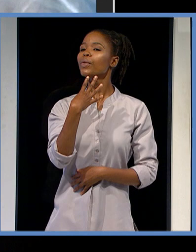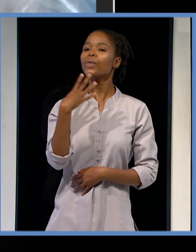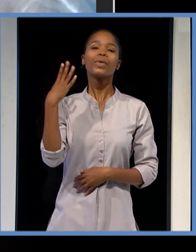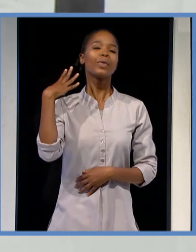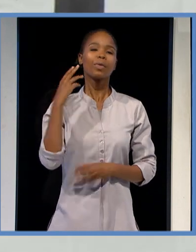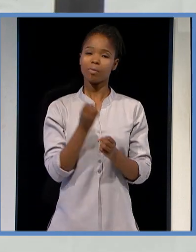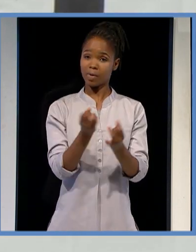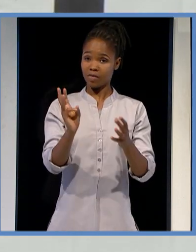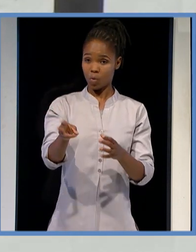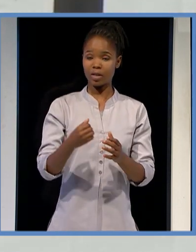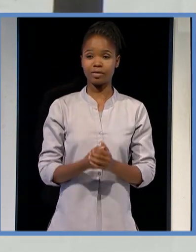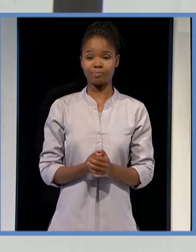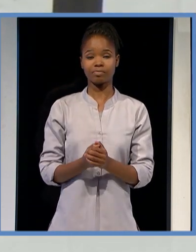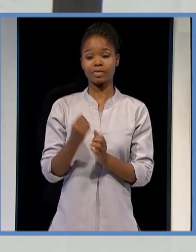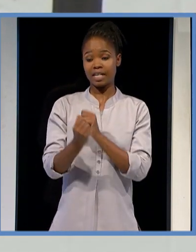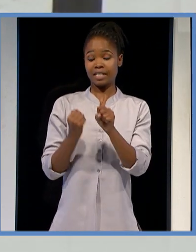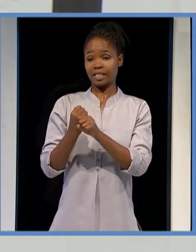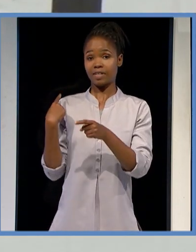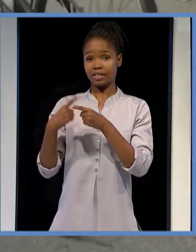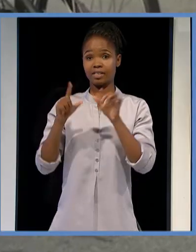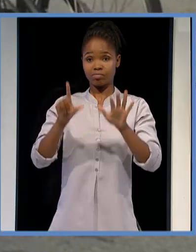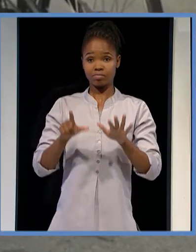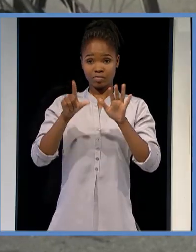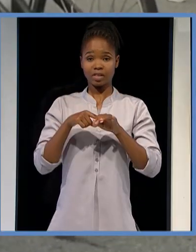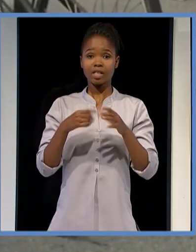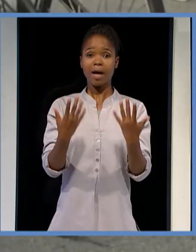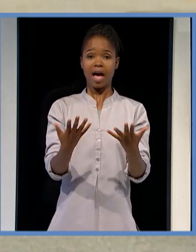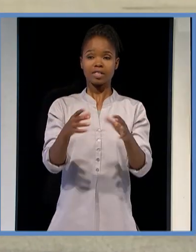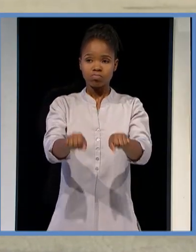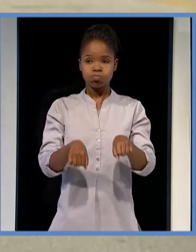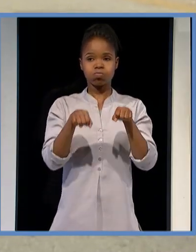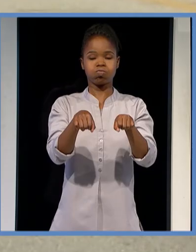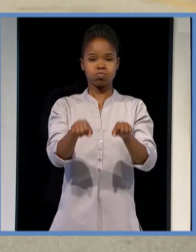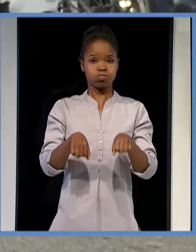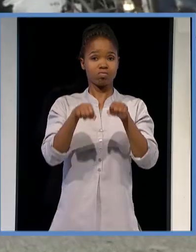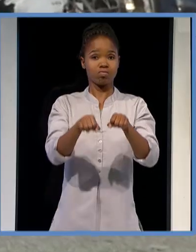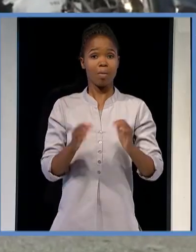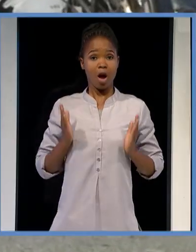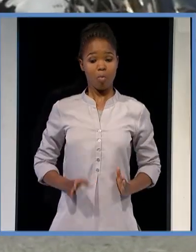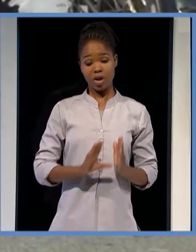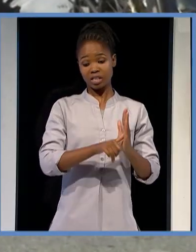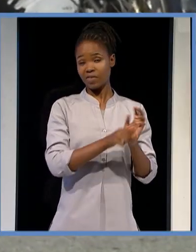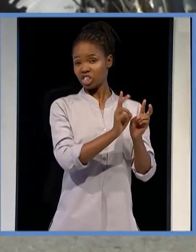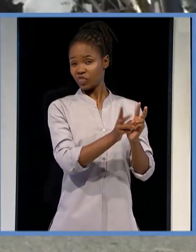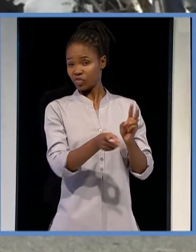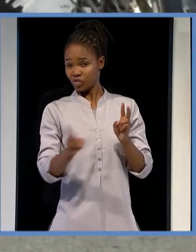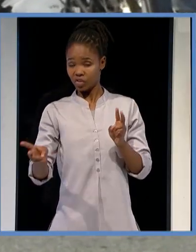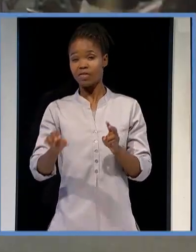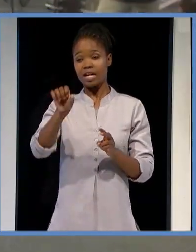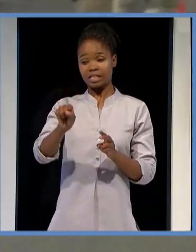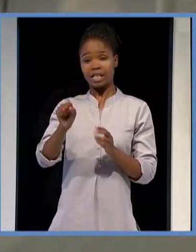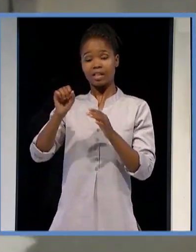fans. The 17th annual Otanikwa Wheelchair Challenge brought hundreds of people with disabilities together at George in the Southern